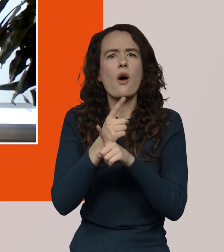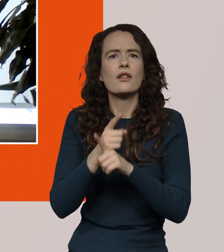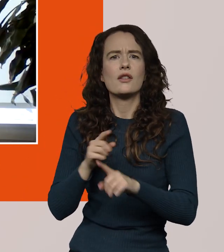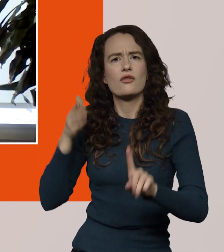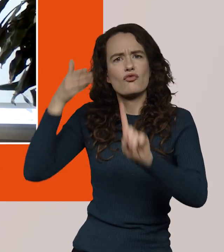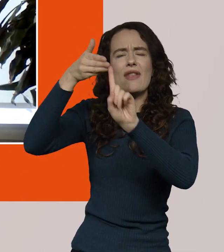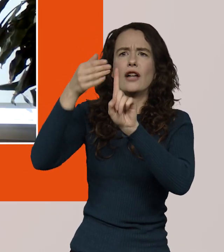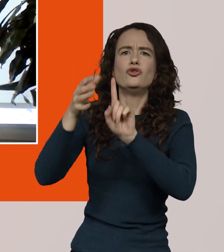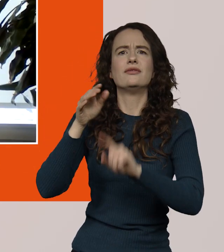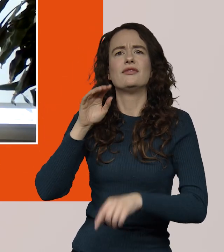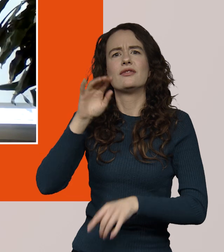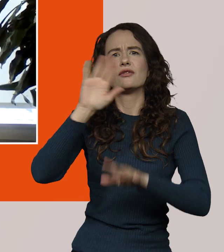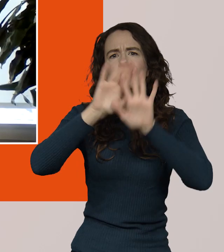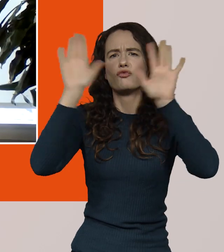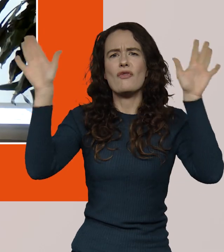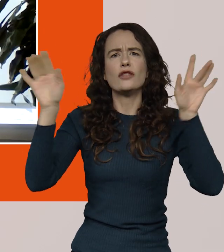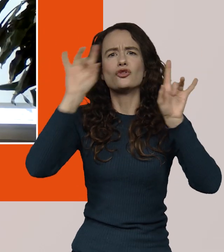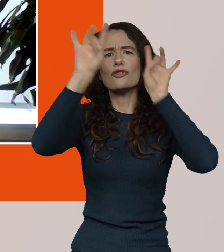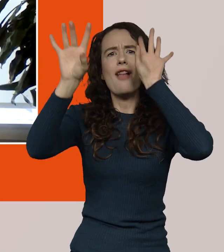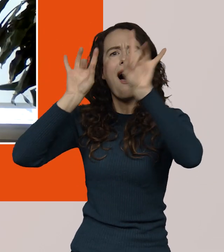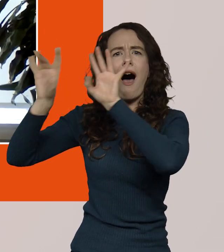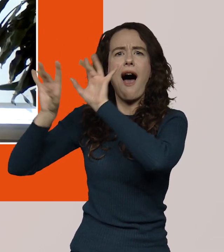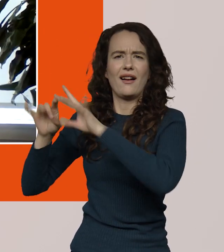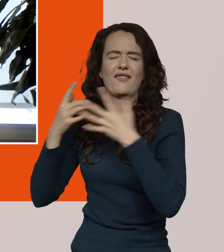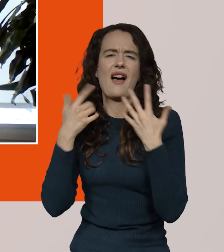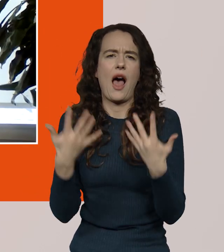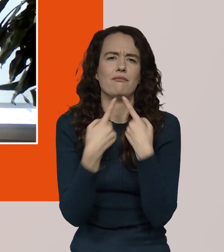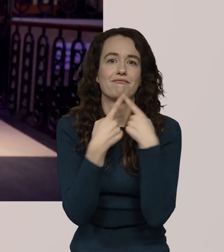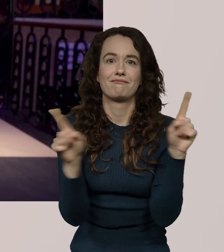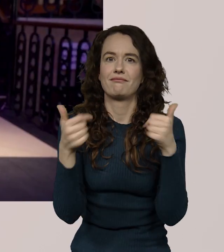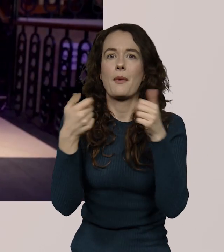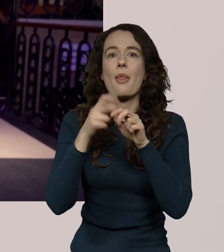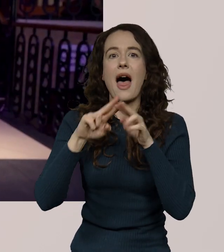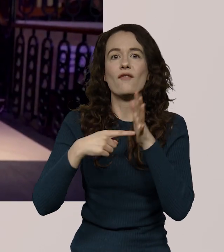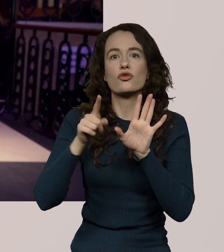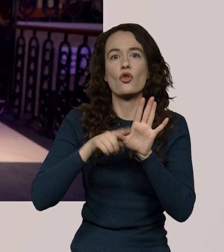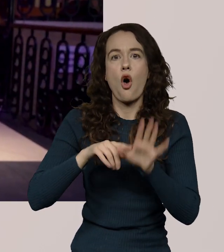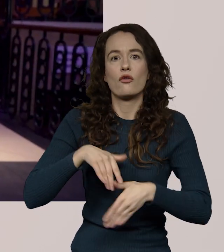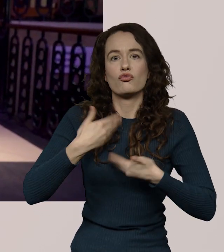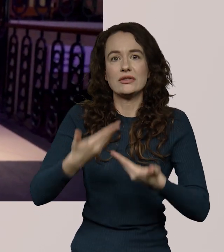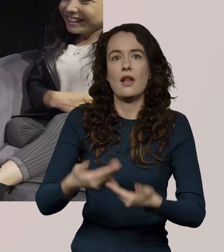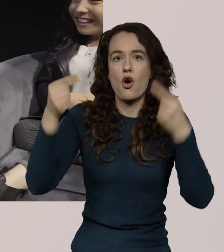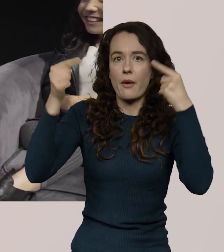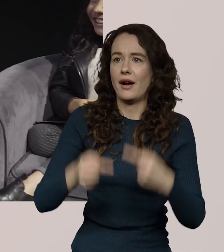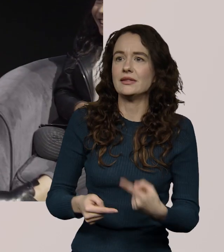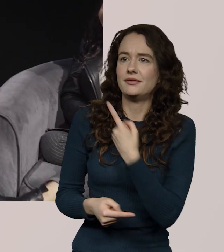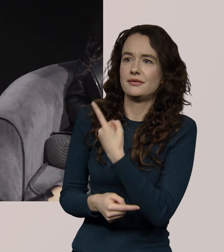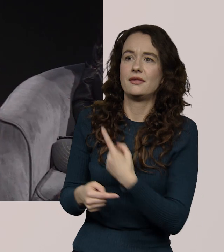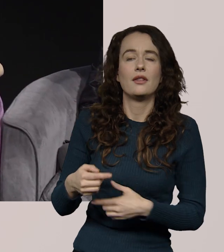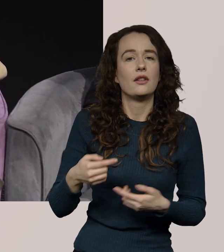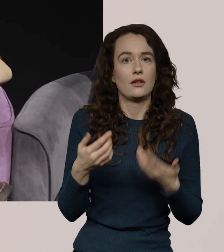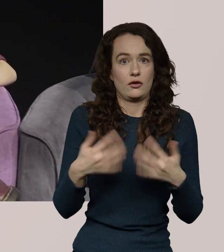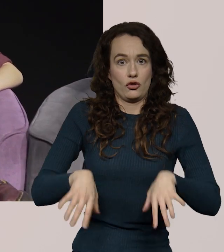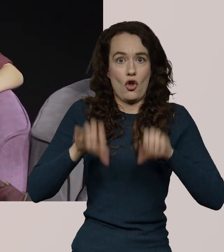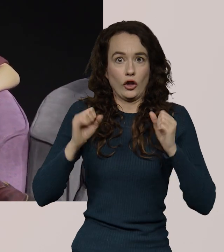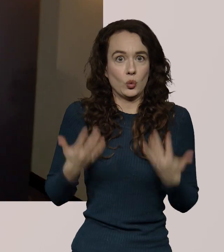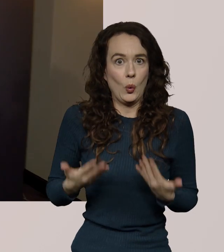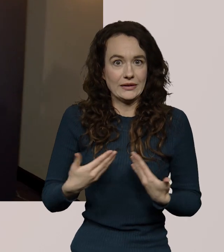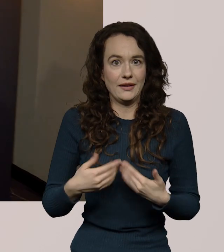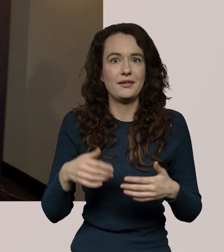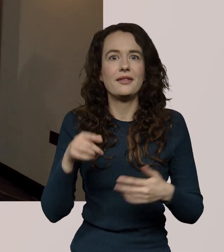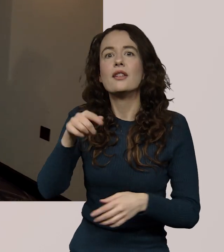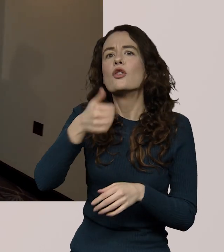So this year I'm going to try and just go with the flow a bit more. That sounds a really good goal, Lindsay. And I don't know,